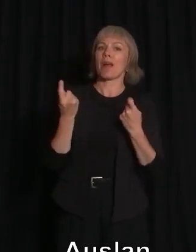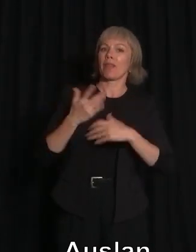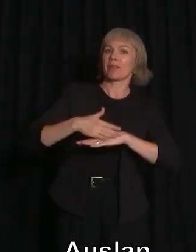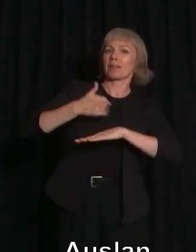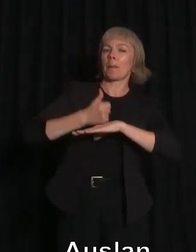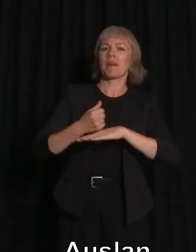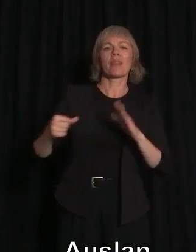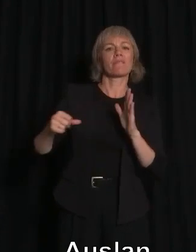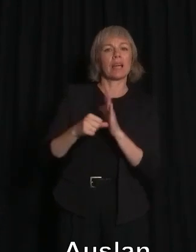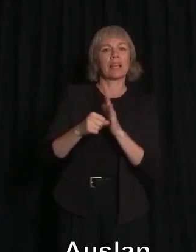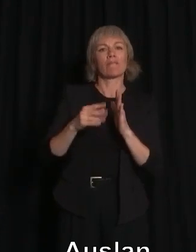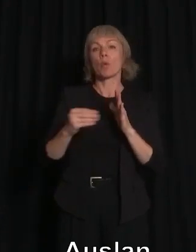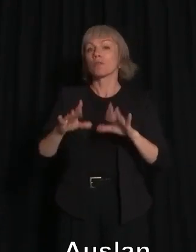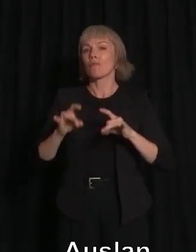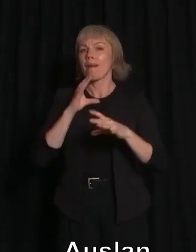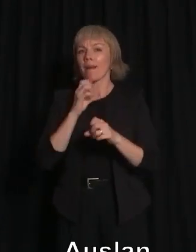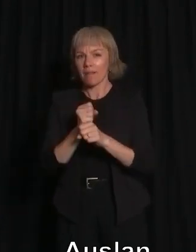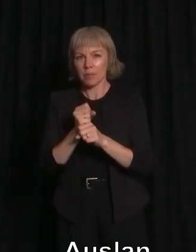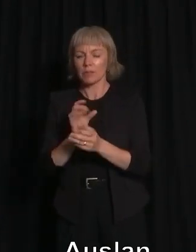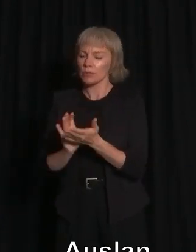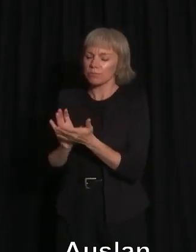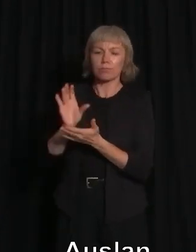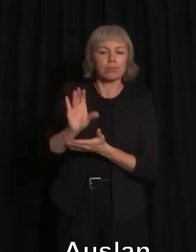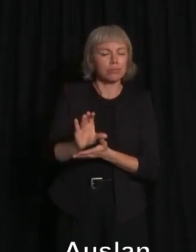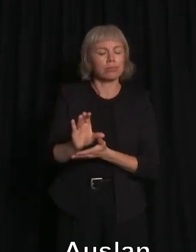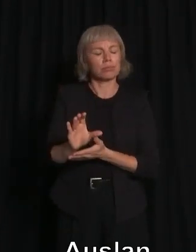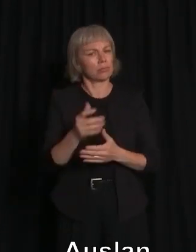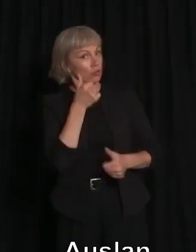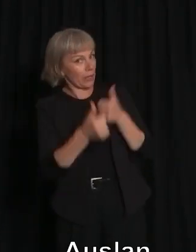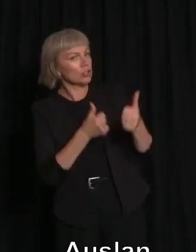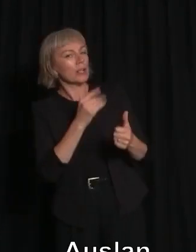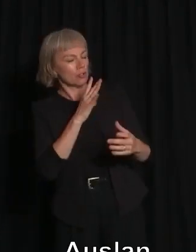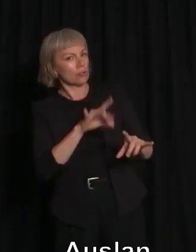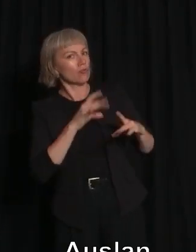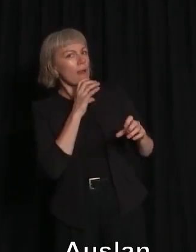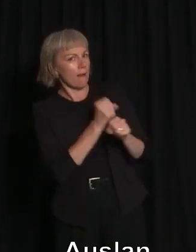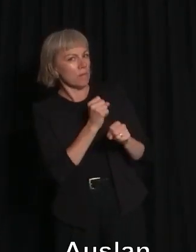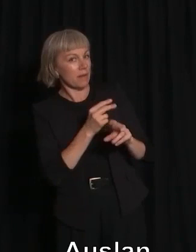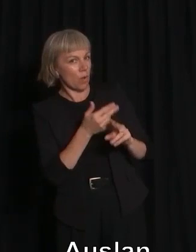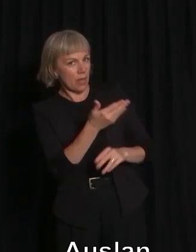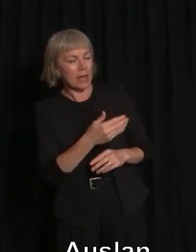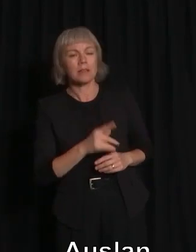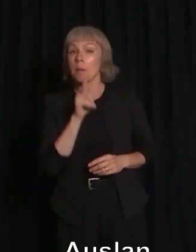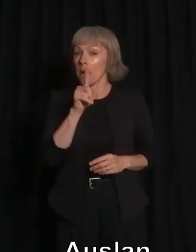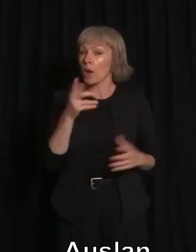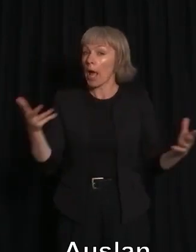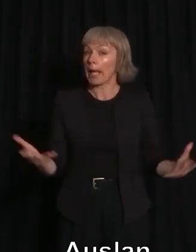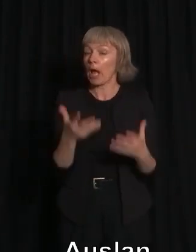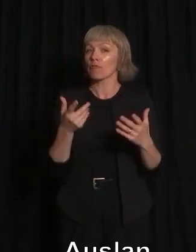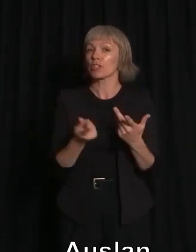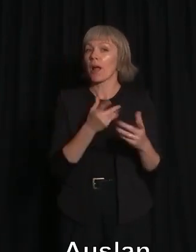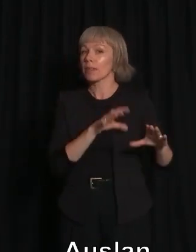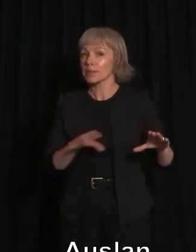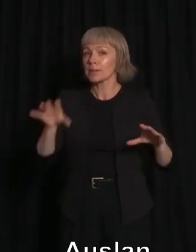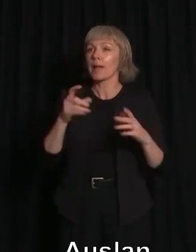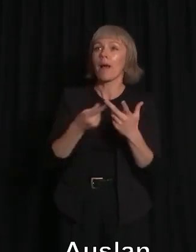persons, and I congratulate the Australian state for this extraordinary measure, I encourage states to follow